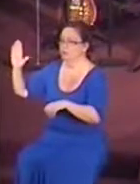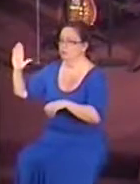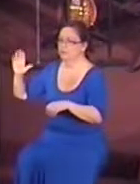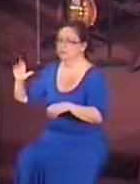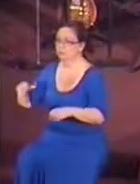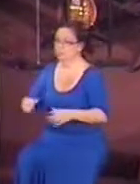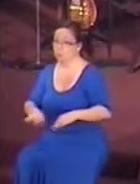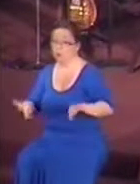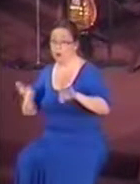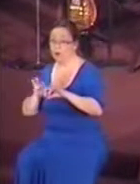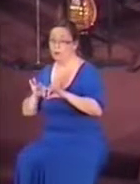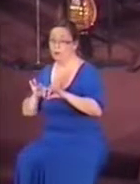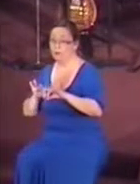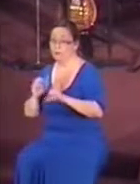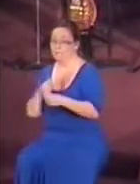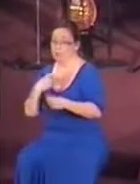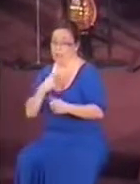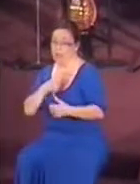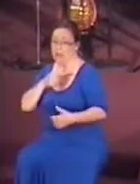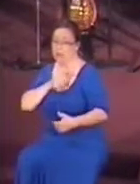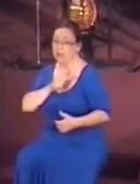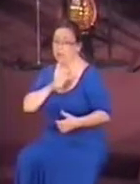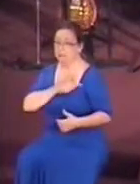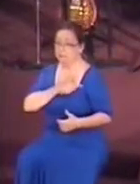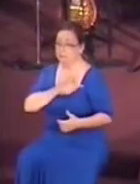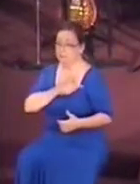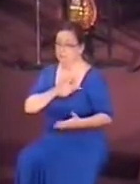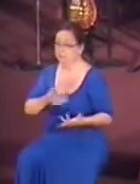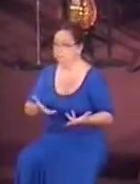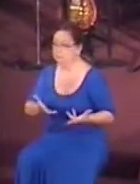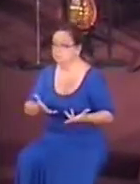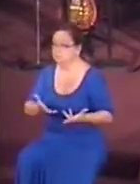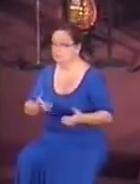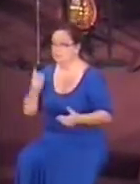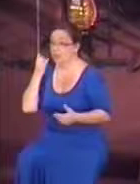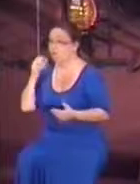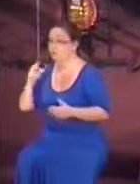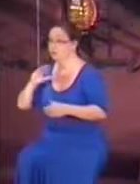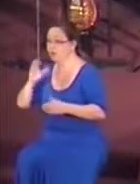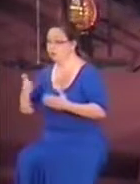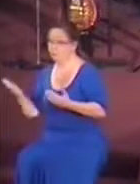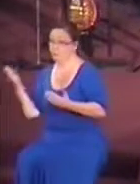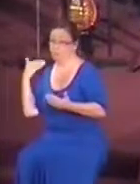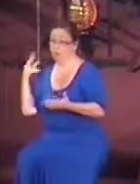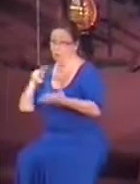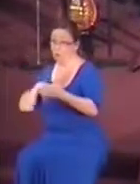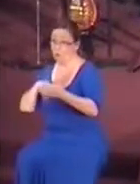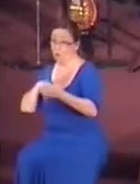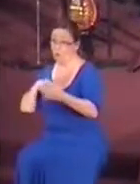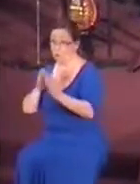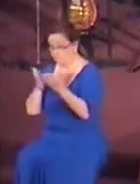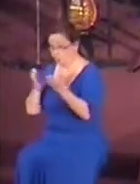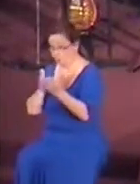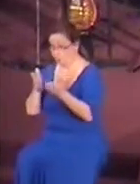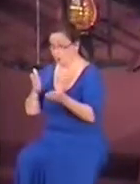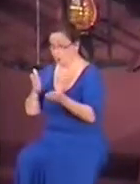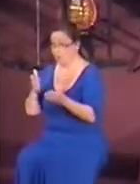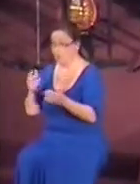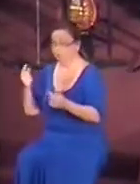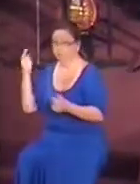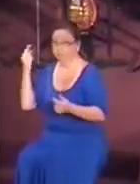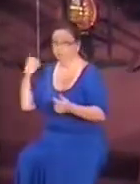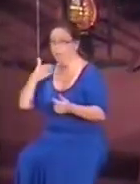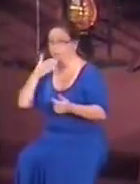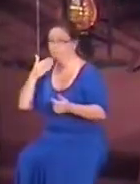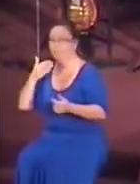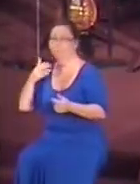in discovering truth. And his work, C.S. Lewis, if you have never read this book, or even better, listen to this book on audio, okay? It is